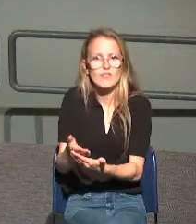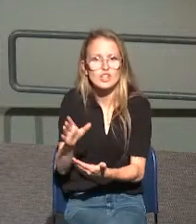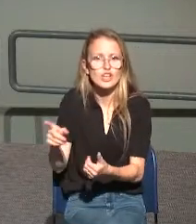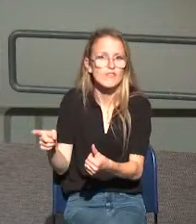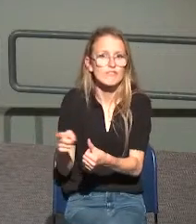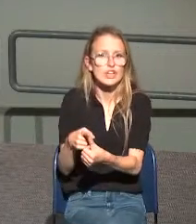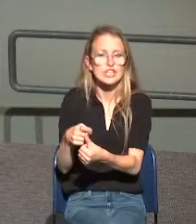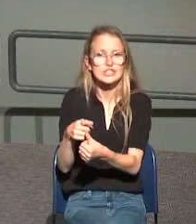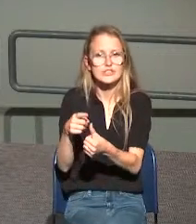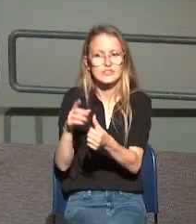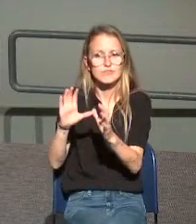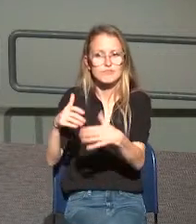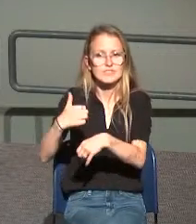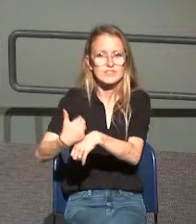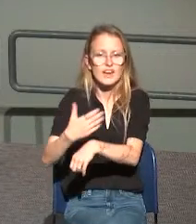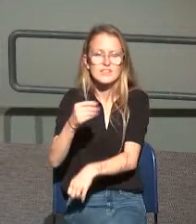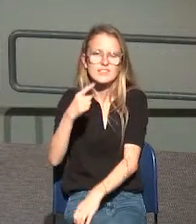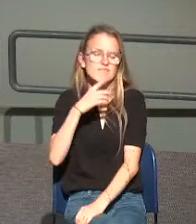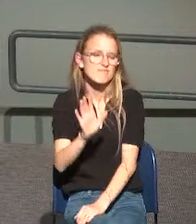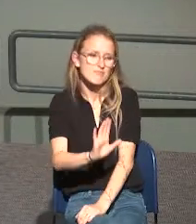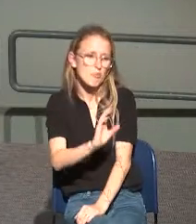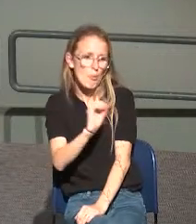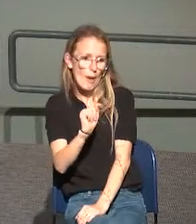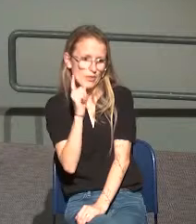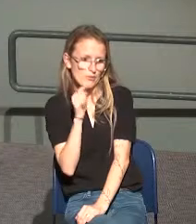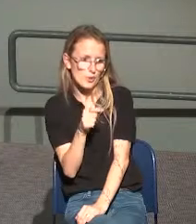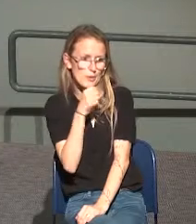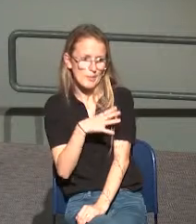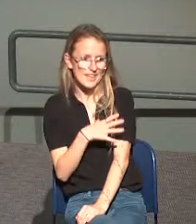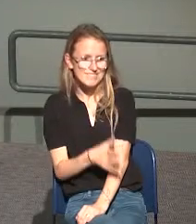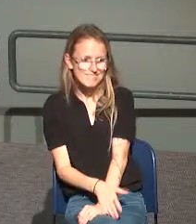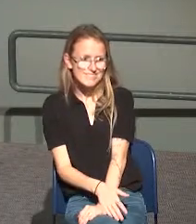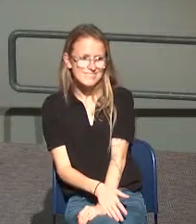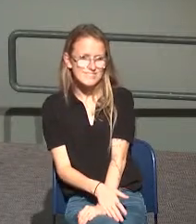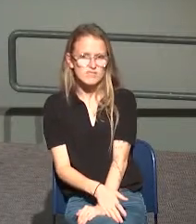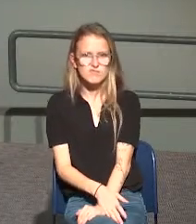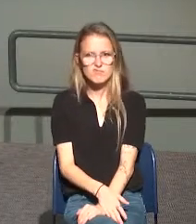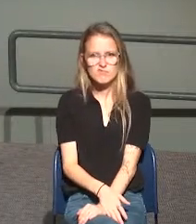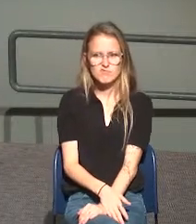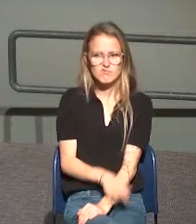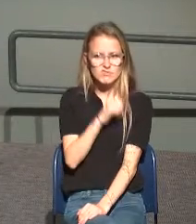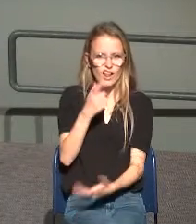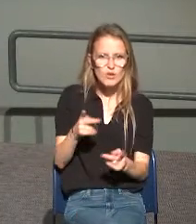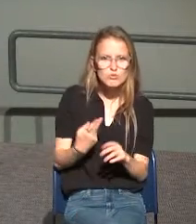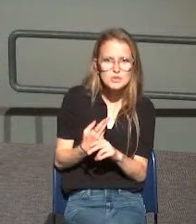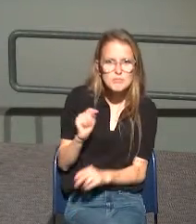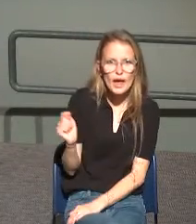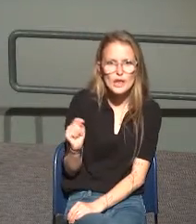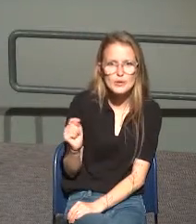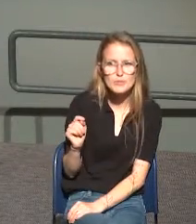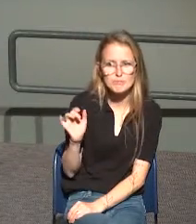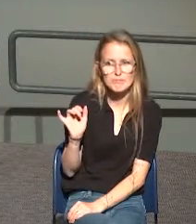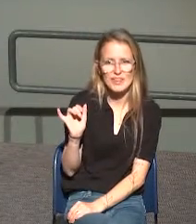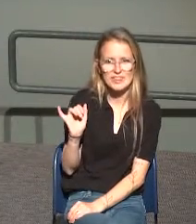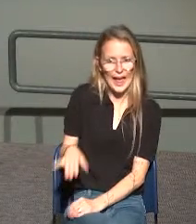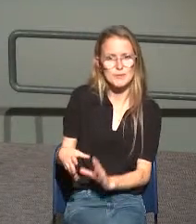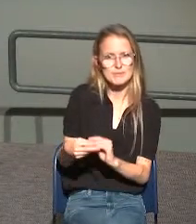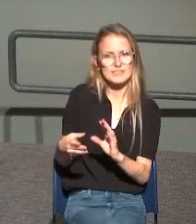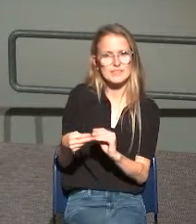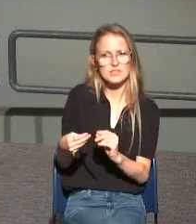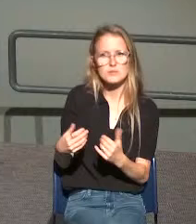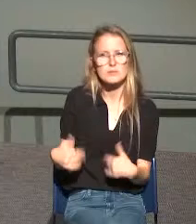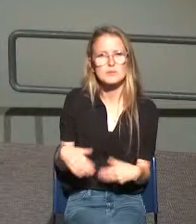use the bathroom because there's no bathroom for women. And it's just the message that sends and the